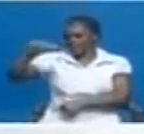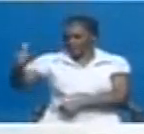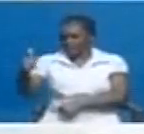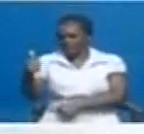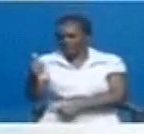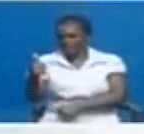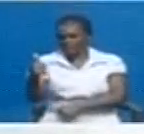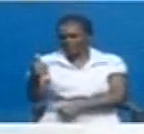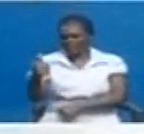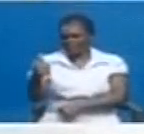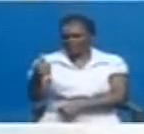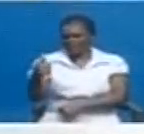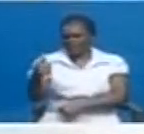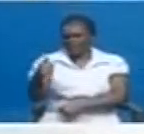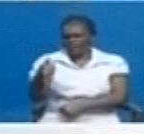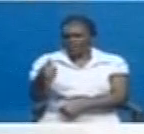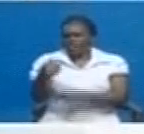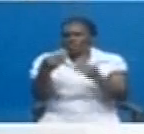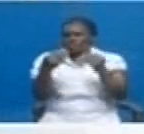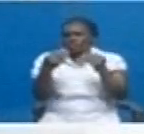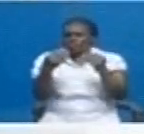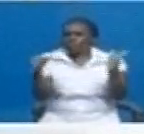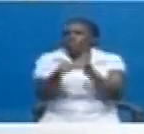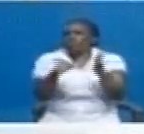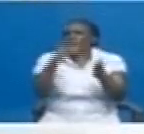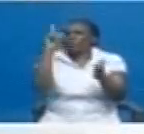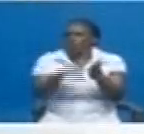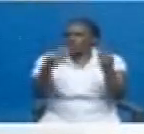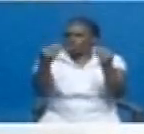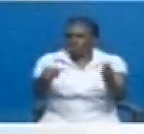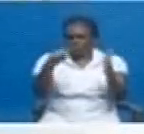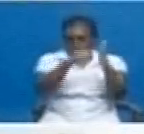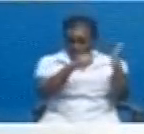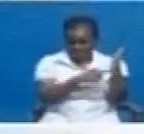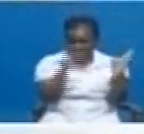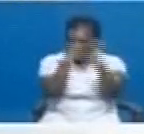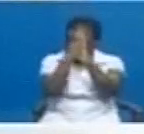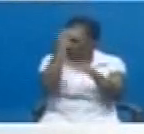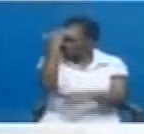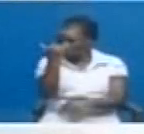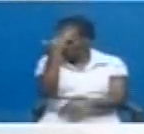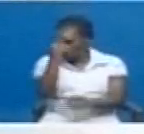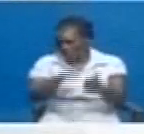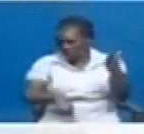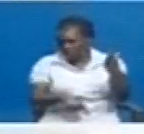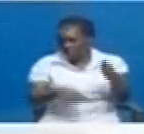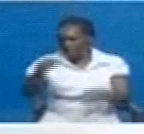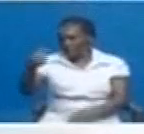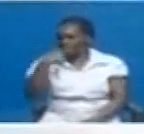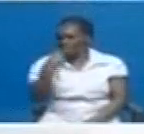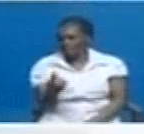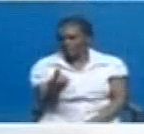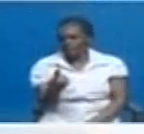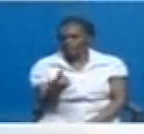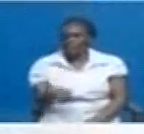says, what's so bad in addressing the concerns raised by the Catholic Church? What is being hidden? At Makamba Kivindio